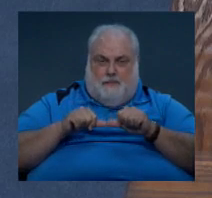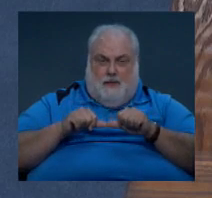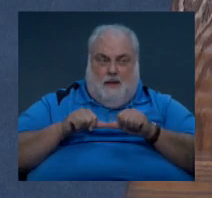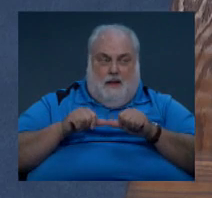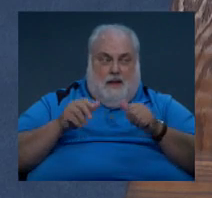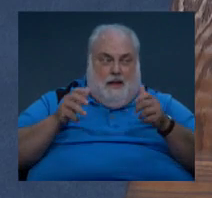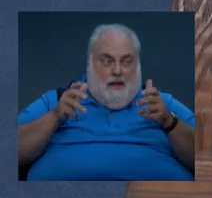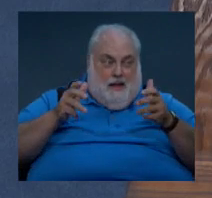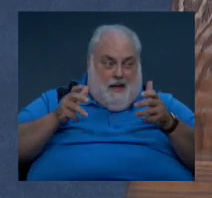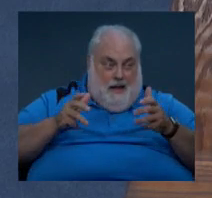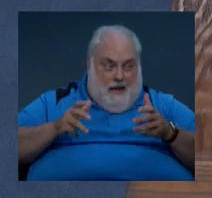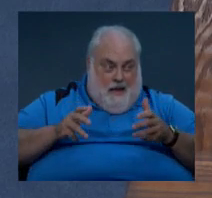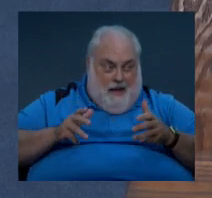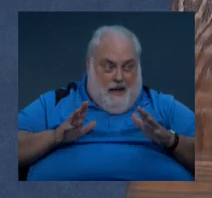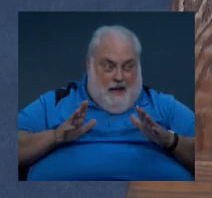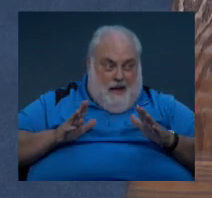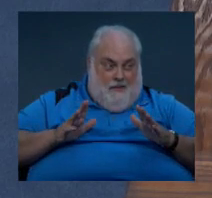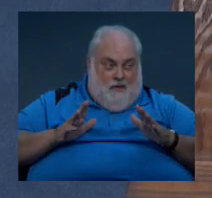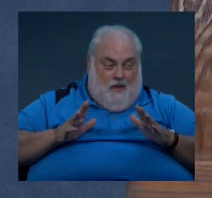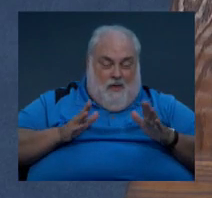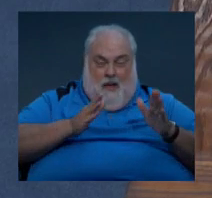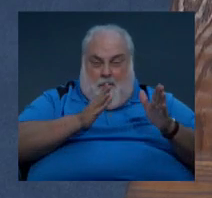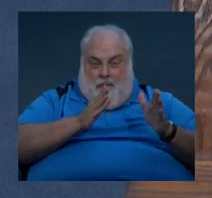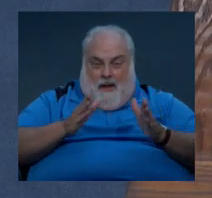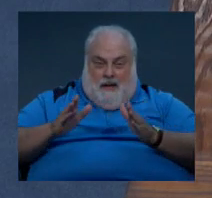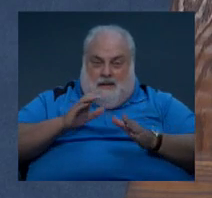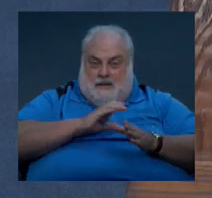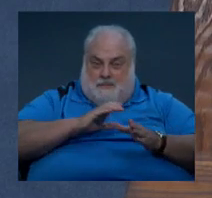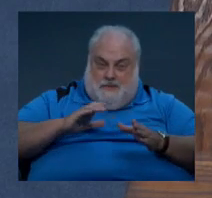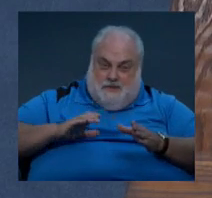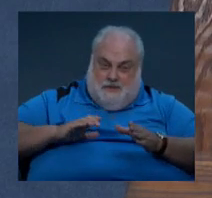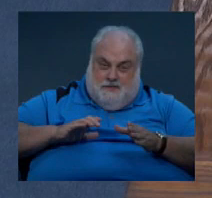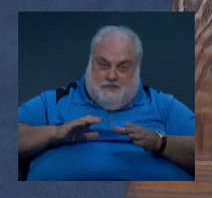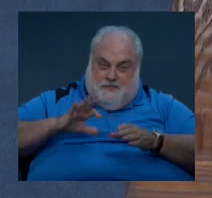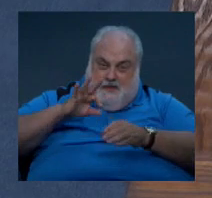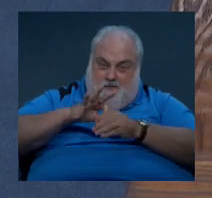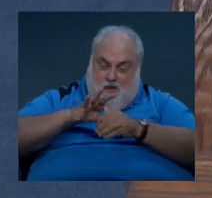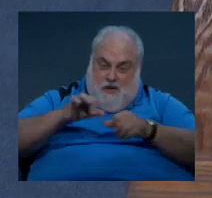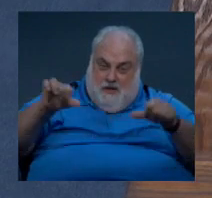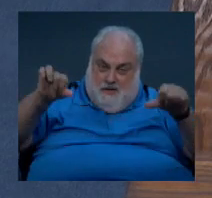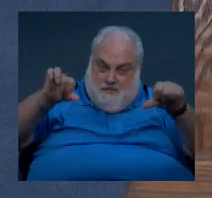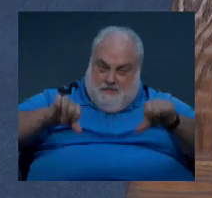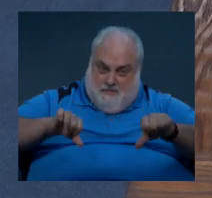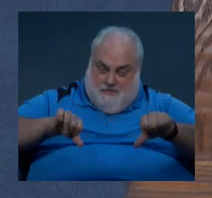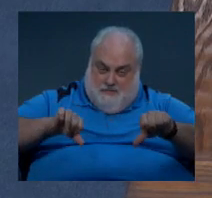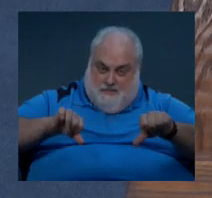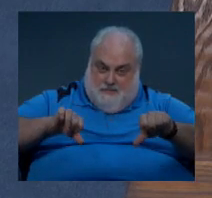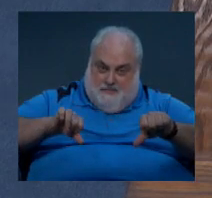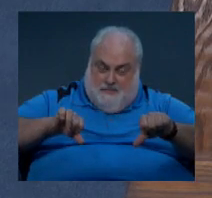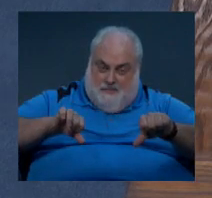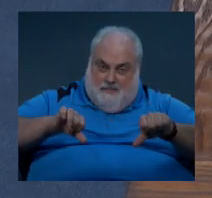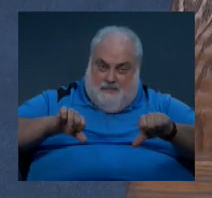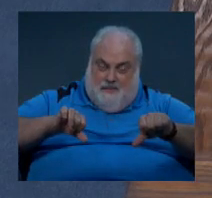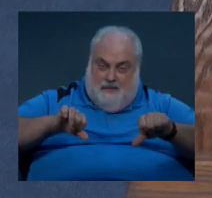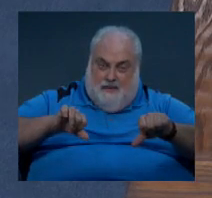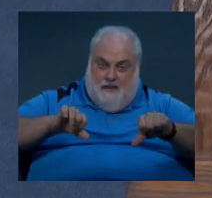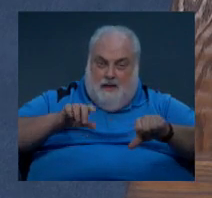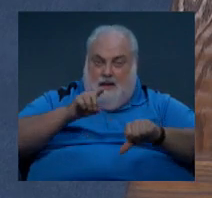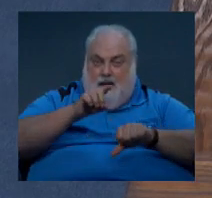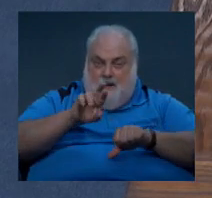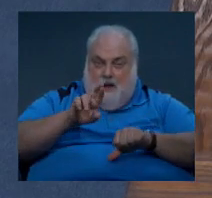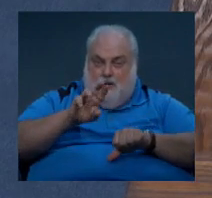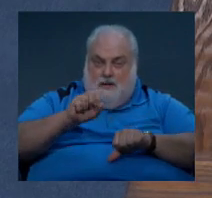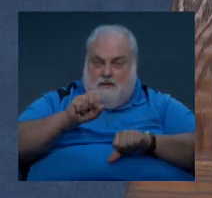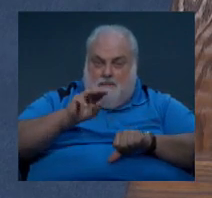After the Planning Commission turned down the application,